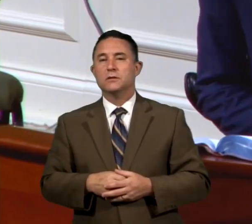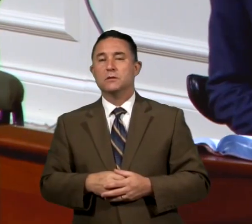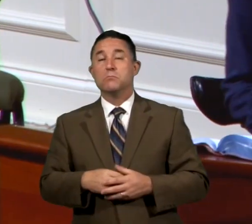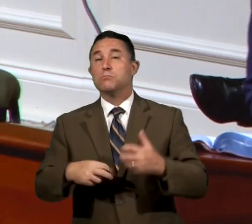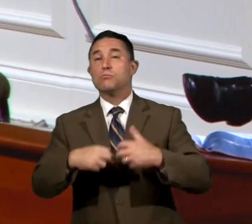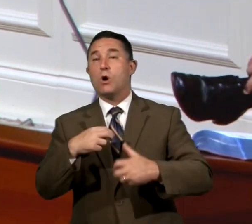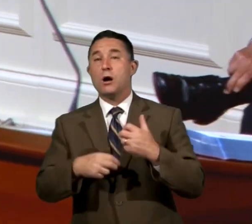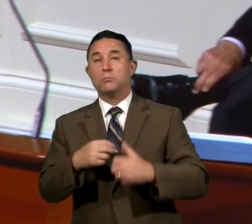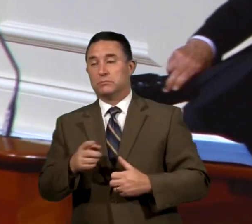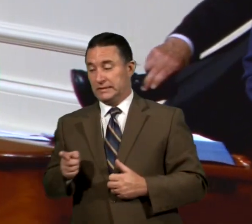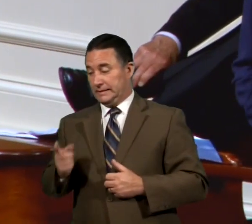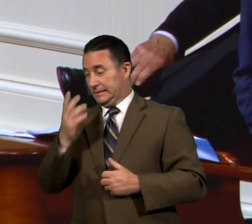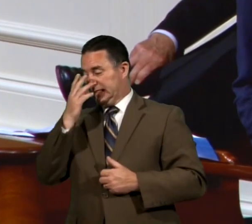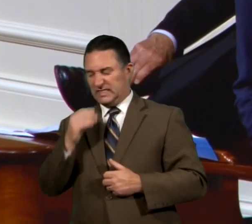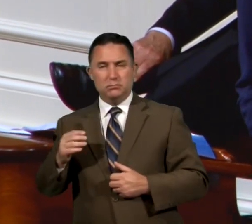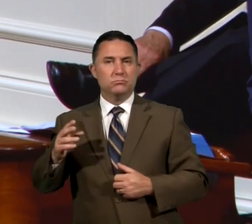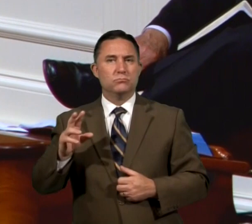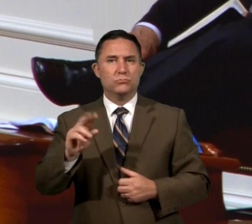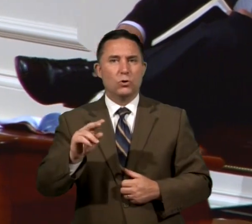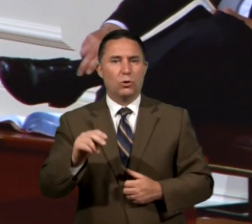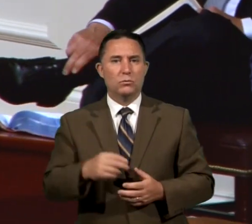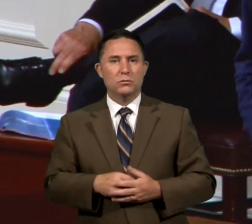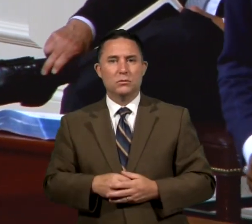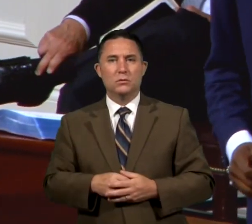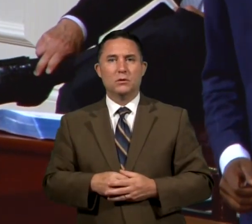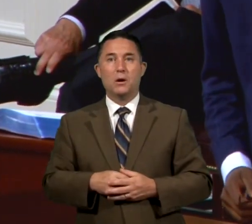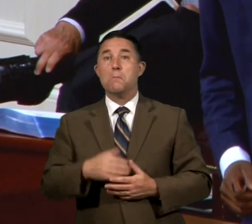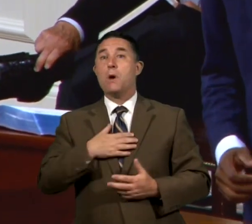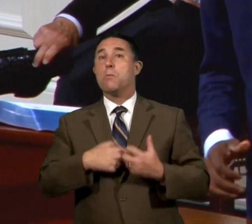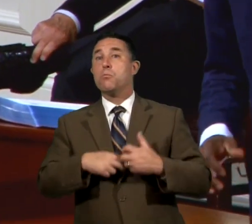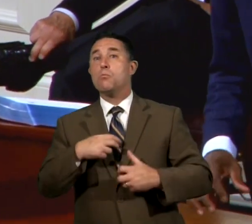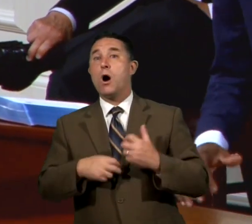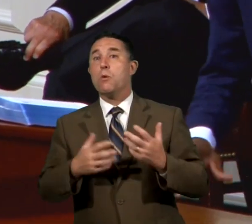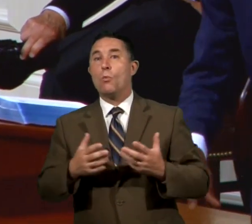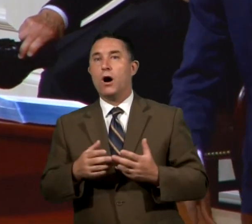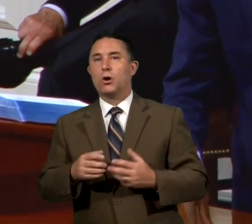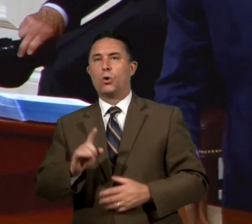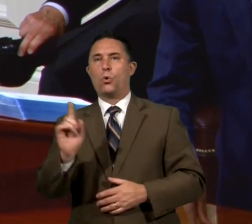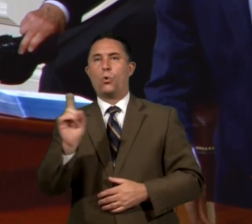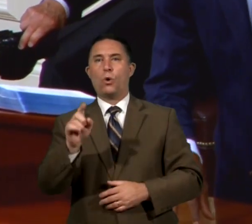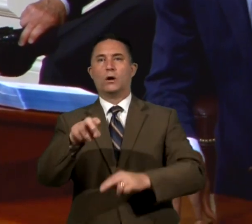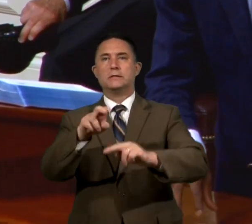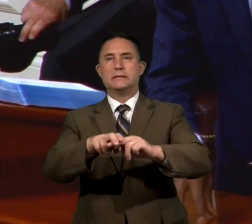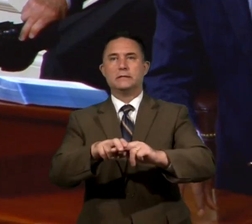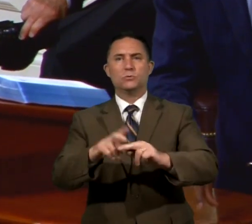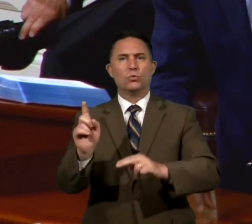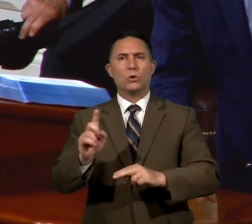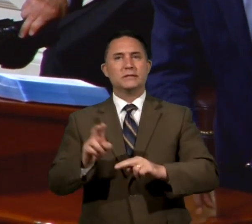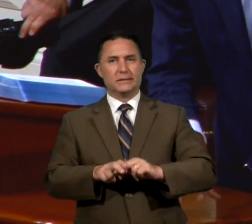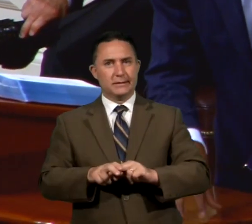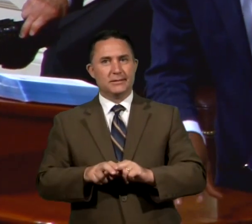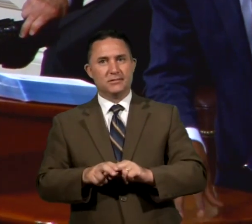My issue is not that he was asleep. My issue is where he was seated.